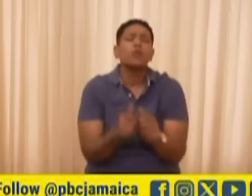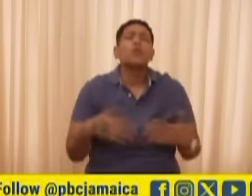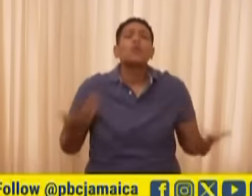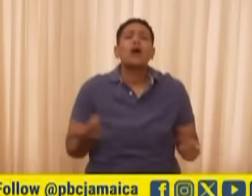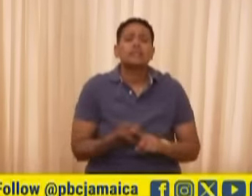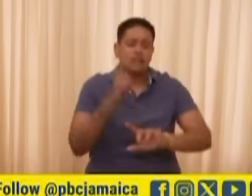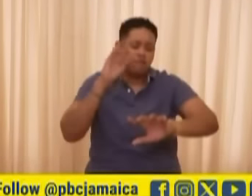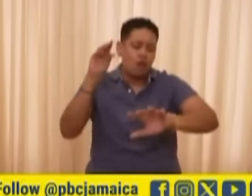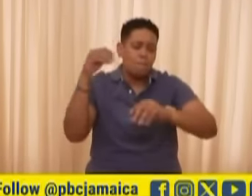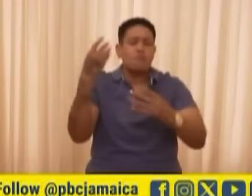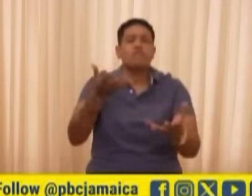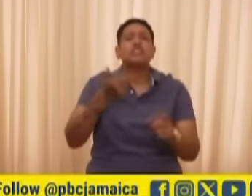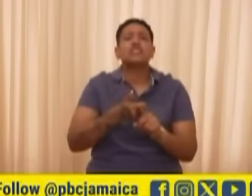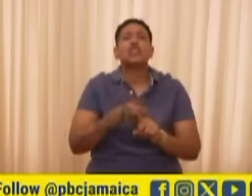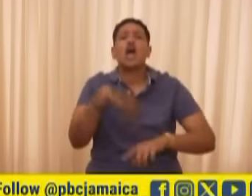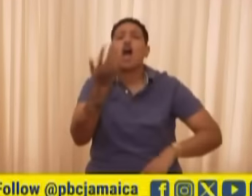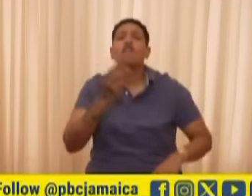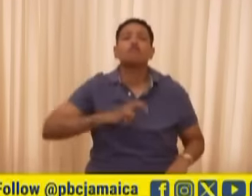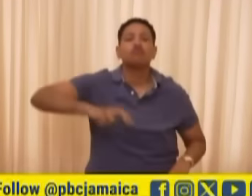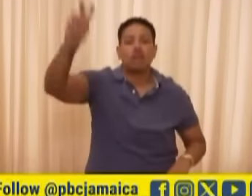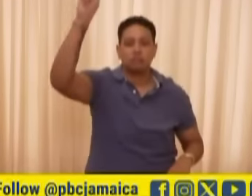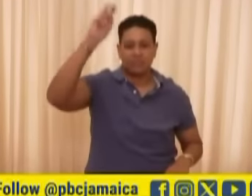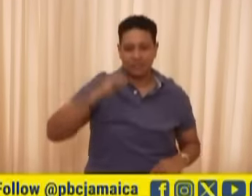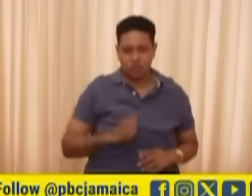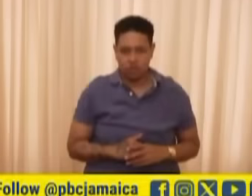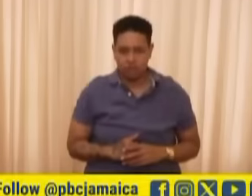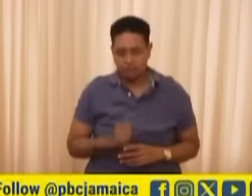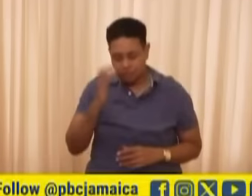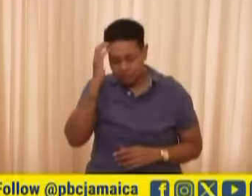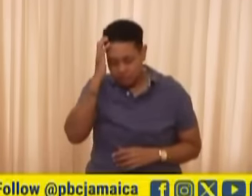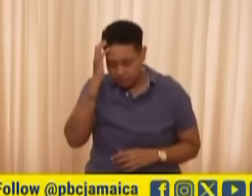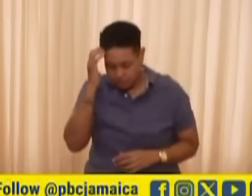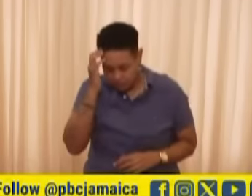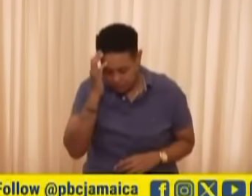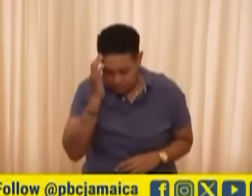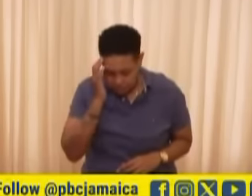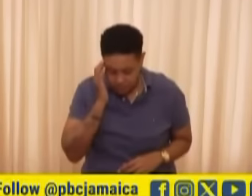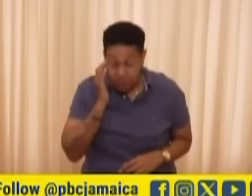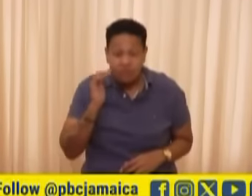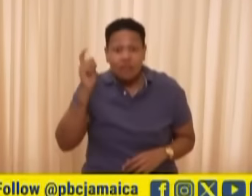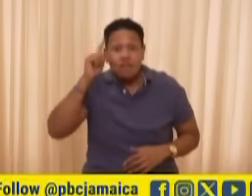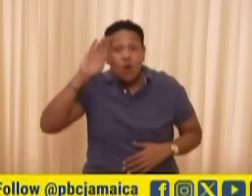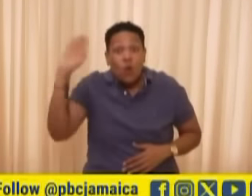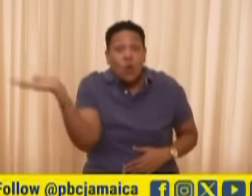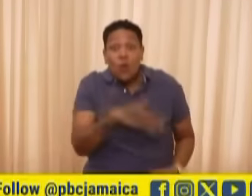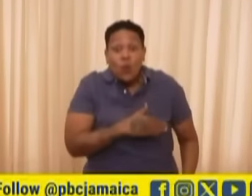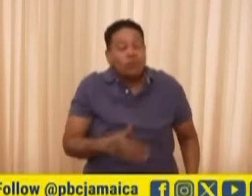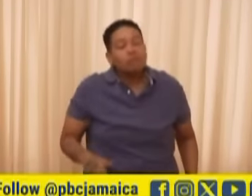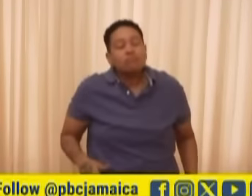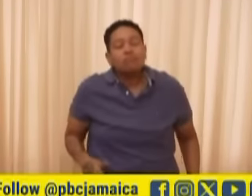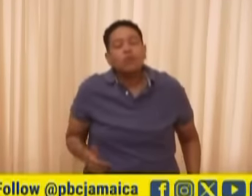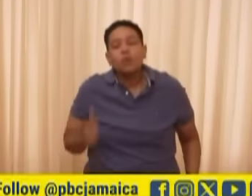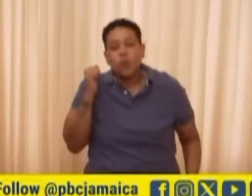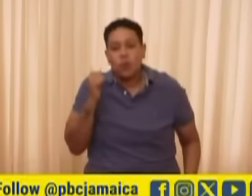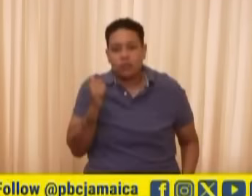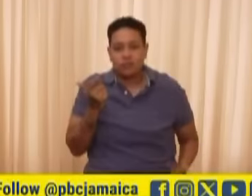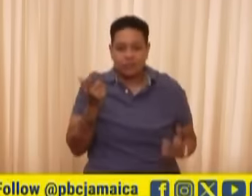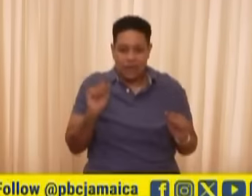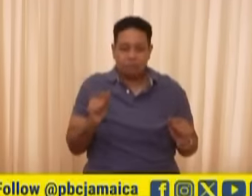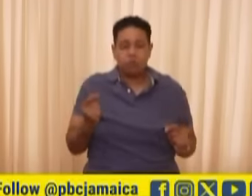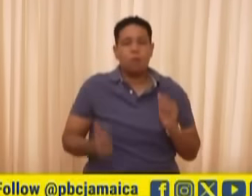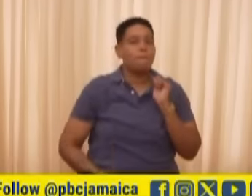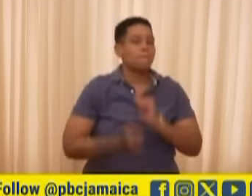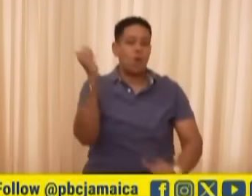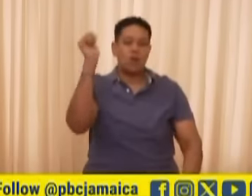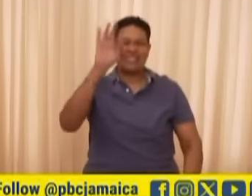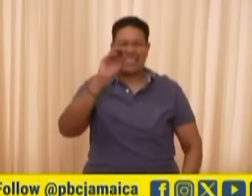the provision of transportation. We won't be able to do it in all cases, but in most cases, I would say 90%